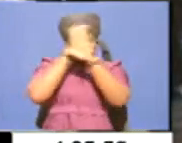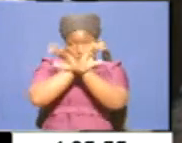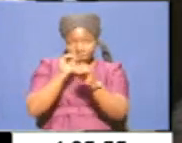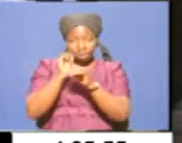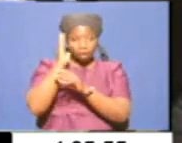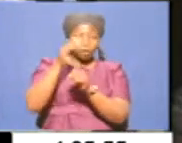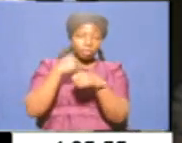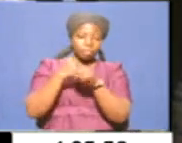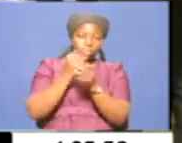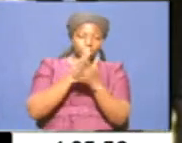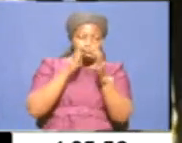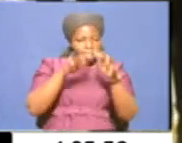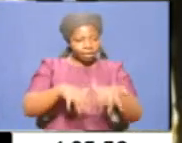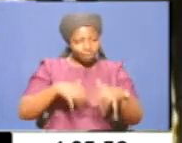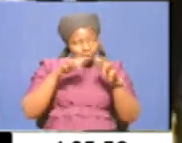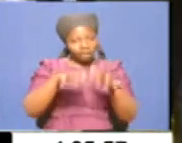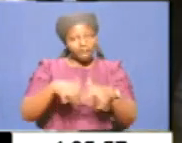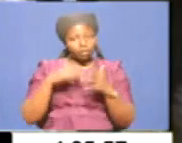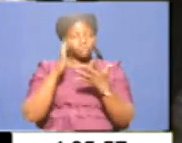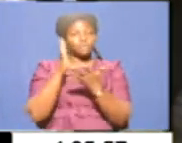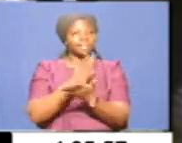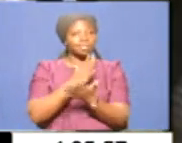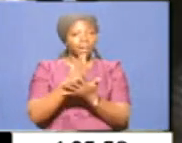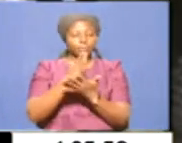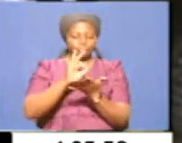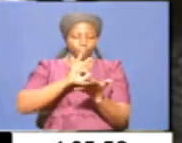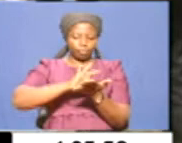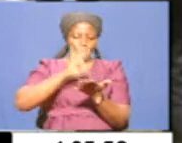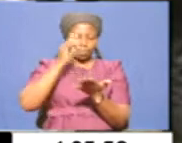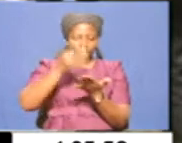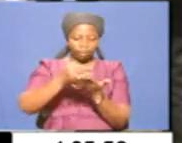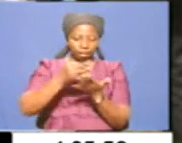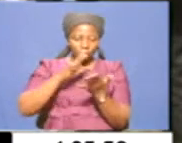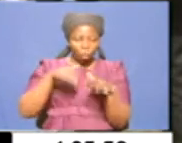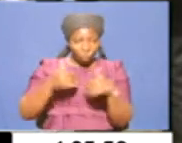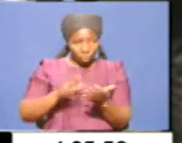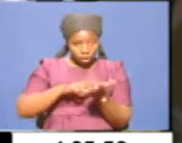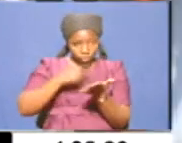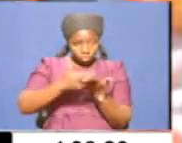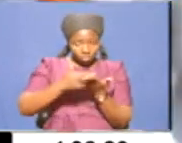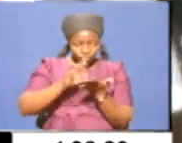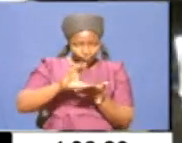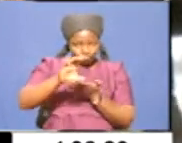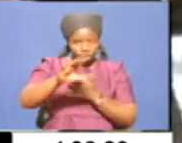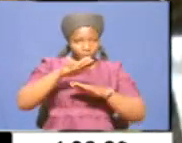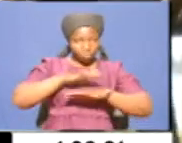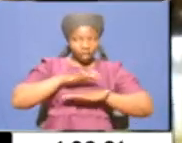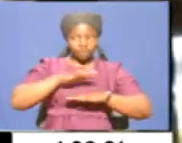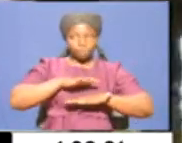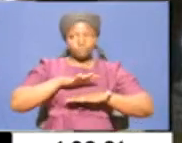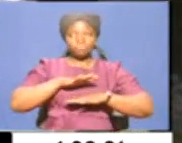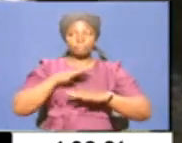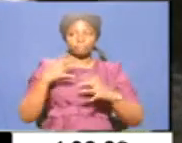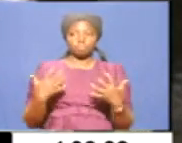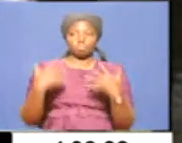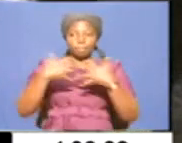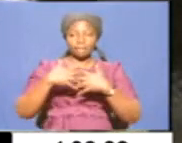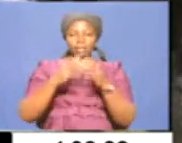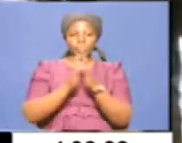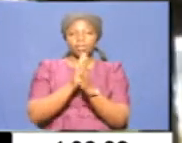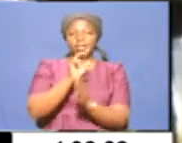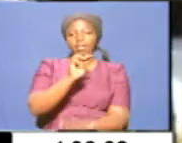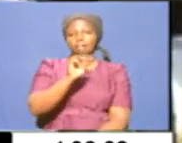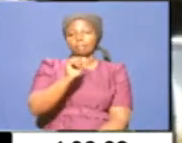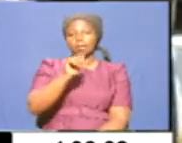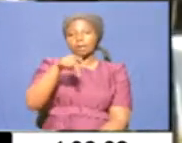agriculture sector is allocated enough resources, and more importantly in line line with the Maputo declaration that says